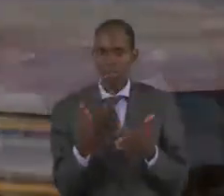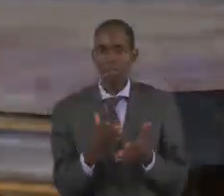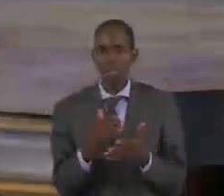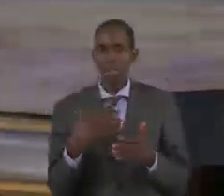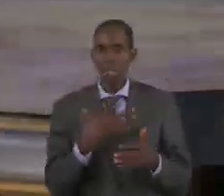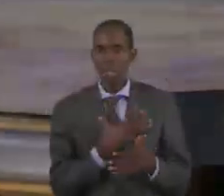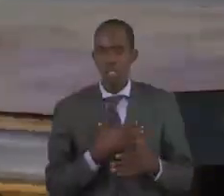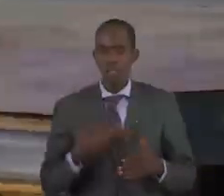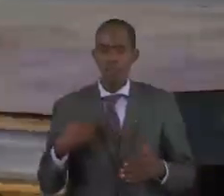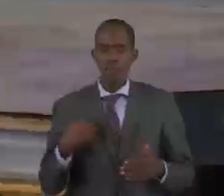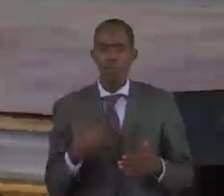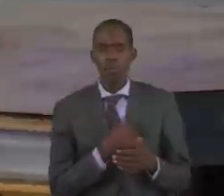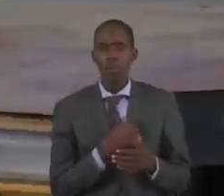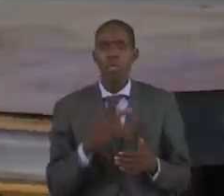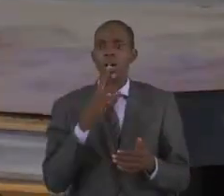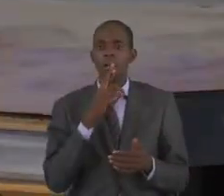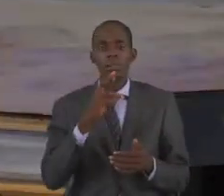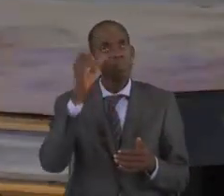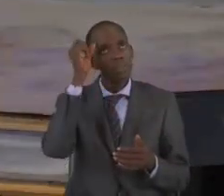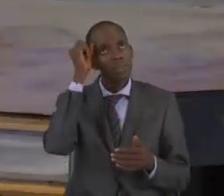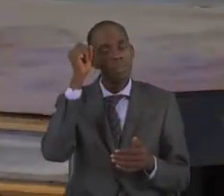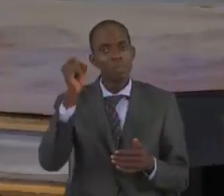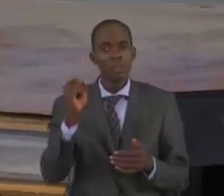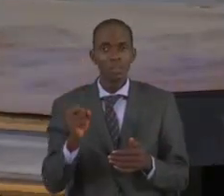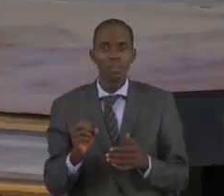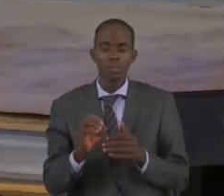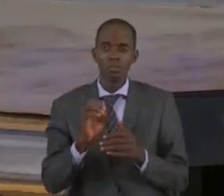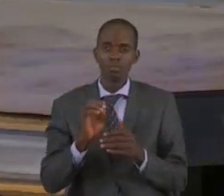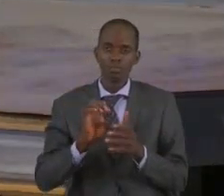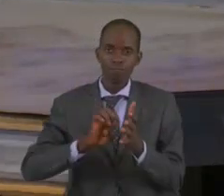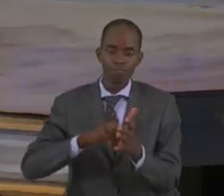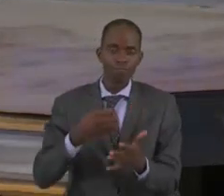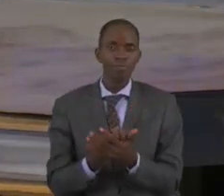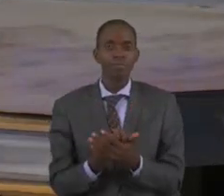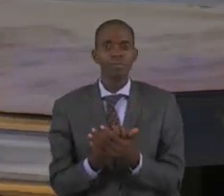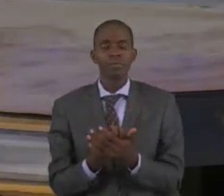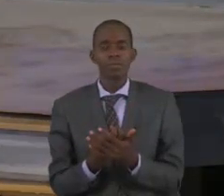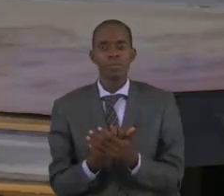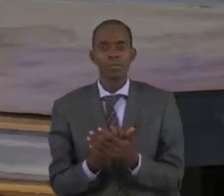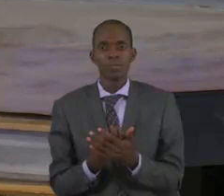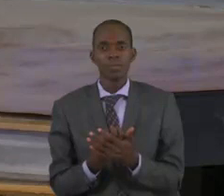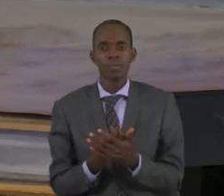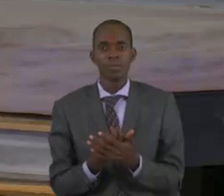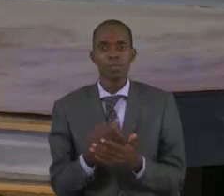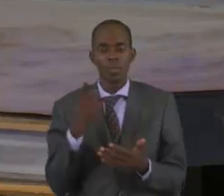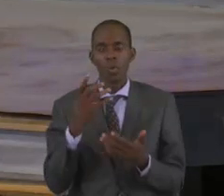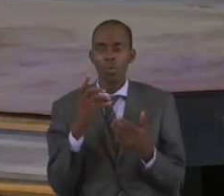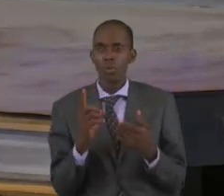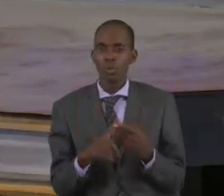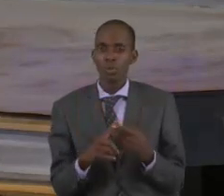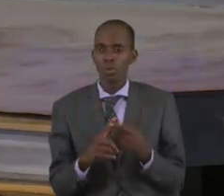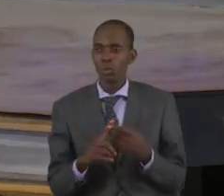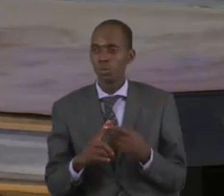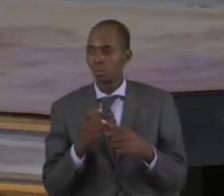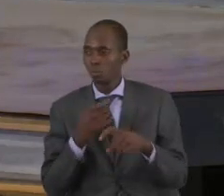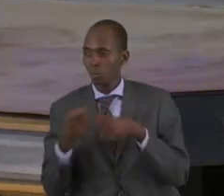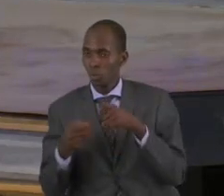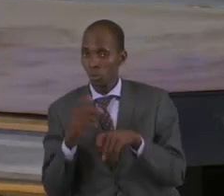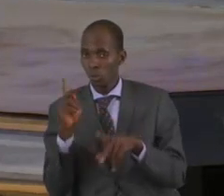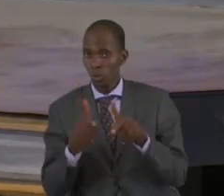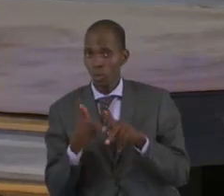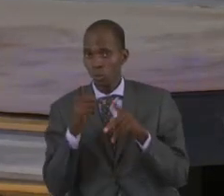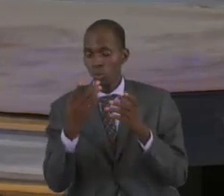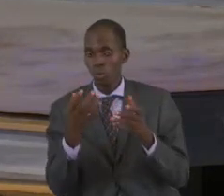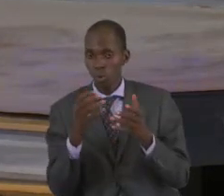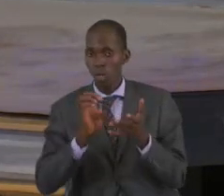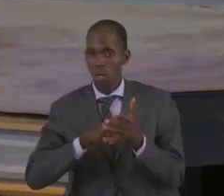we are his witnesses. You're looking for his witnesses. You want to persecute them? Here we are. You're looking